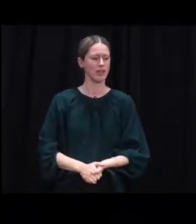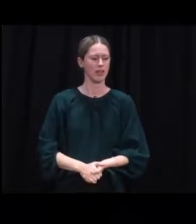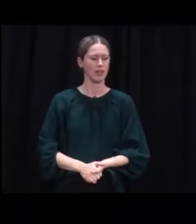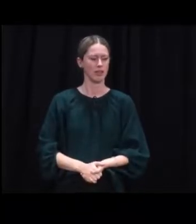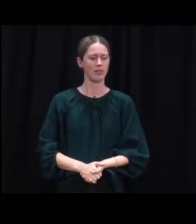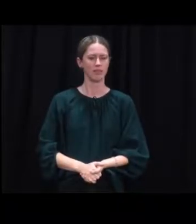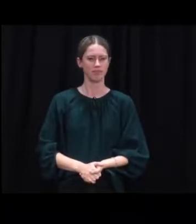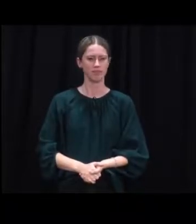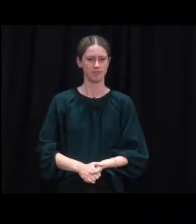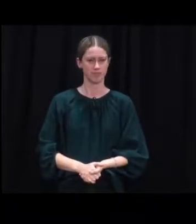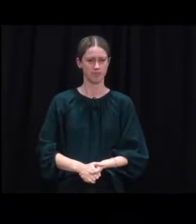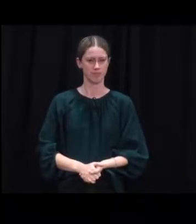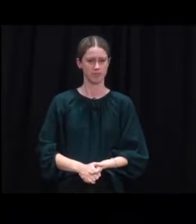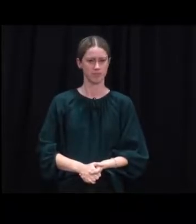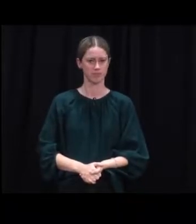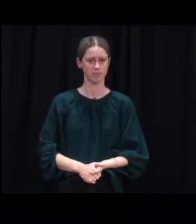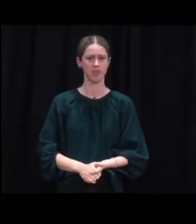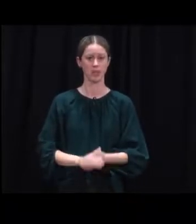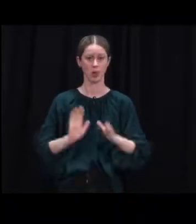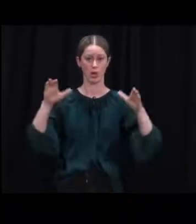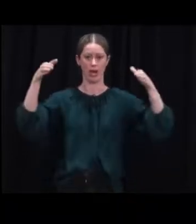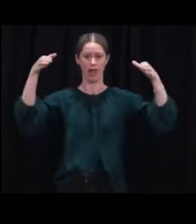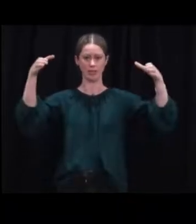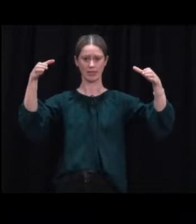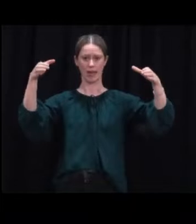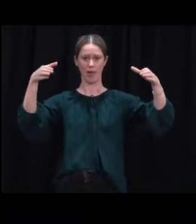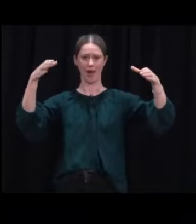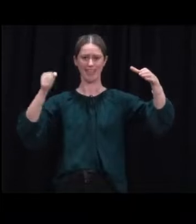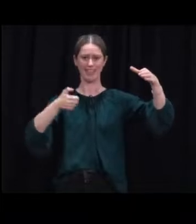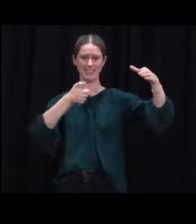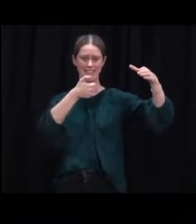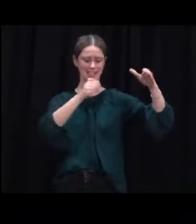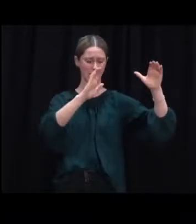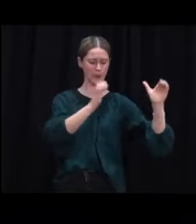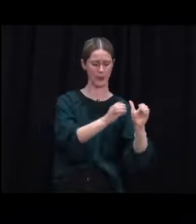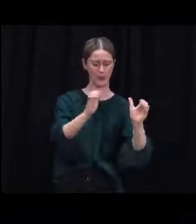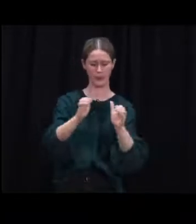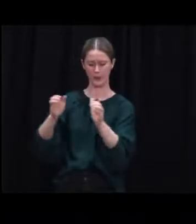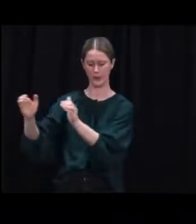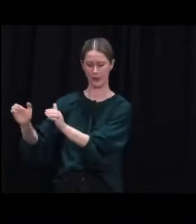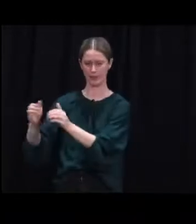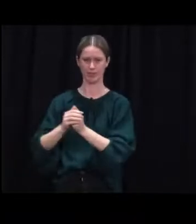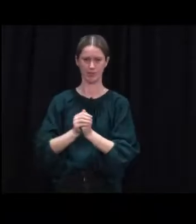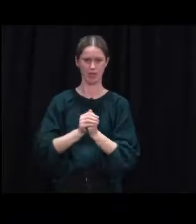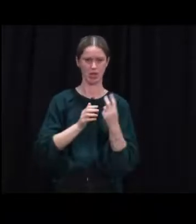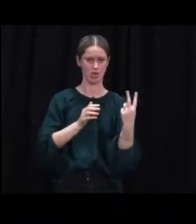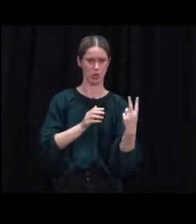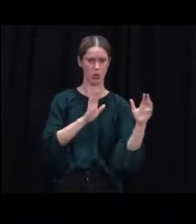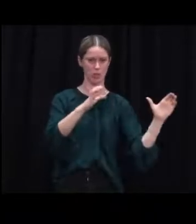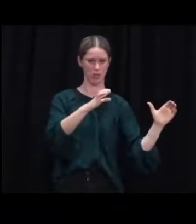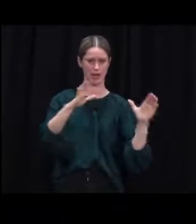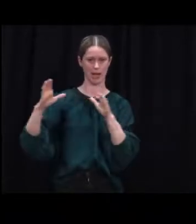responsive to the request to get tested. There are